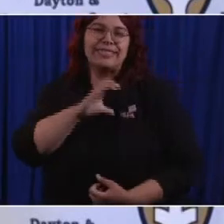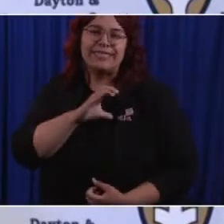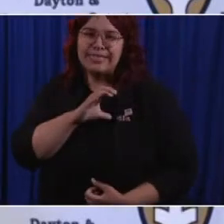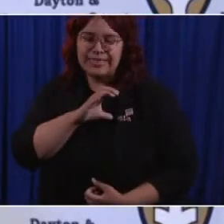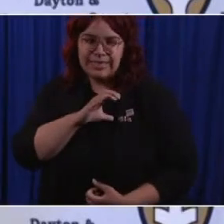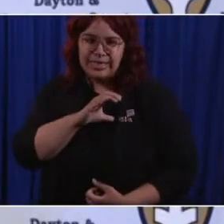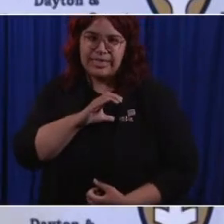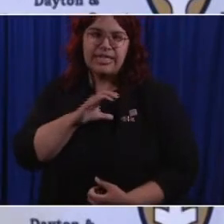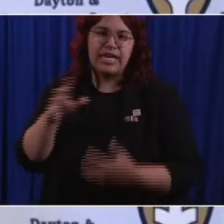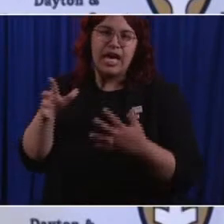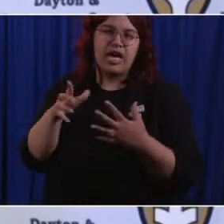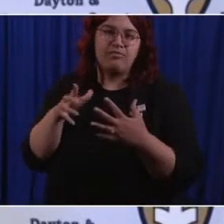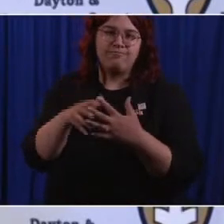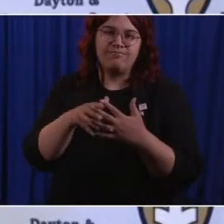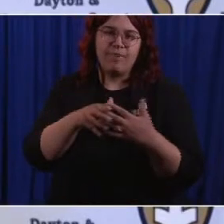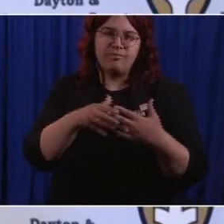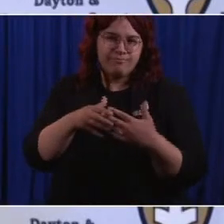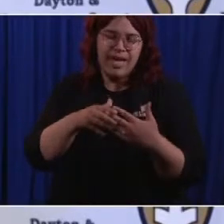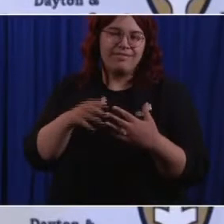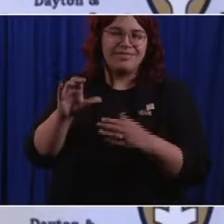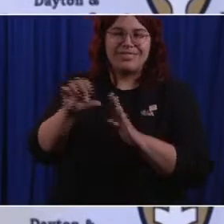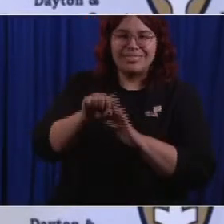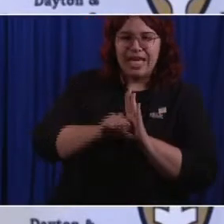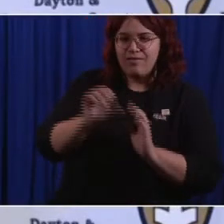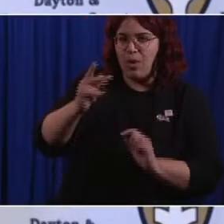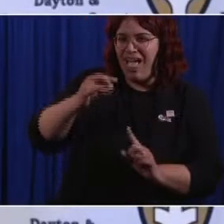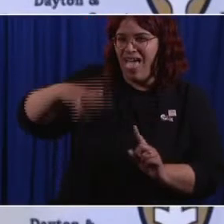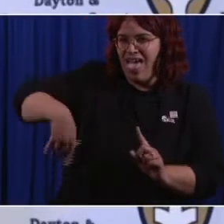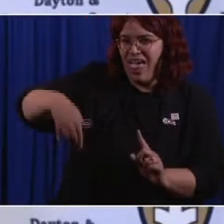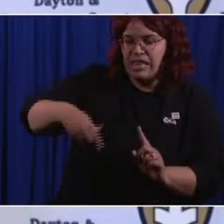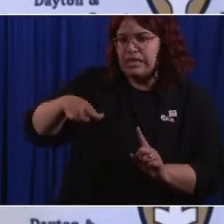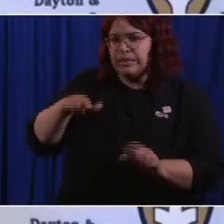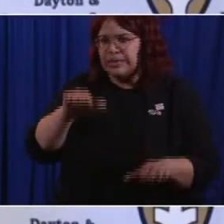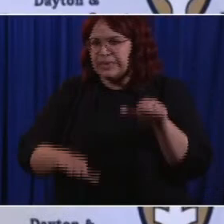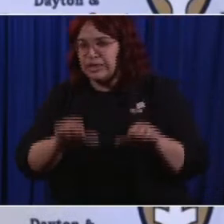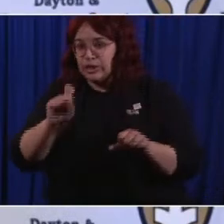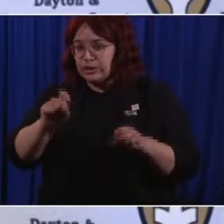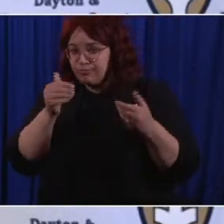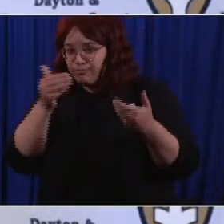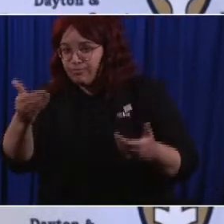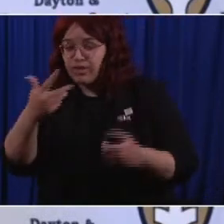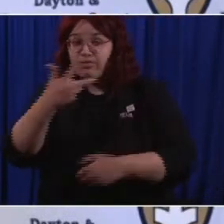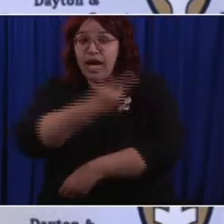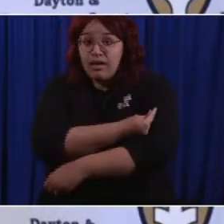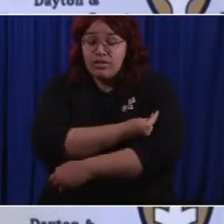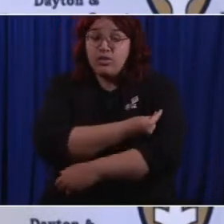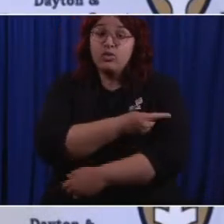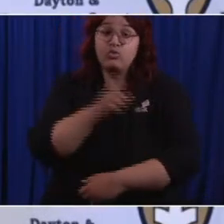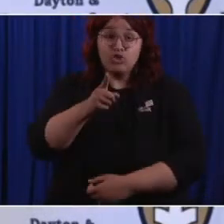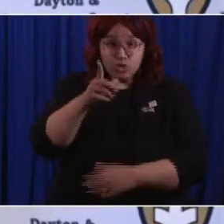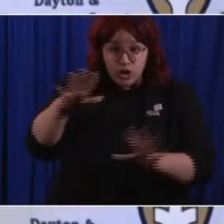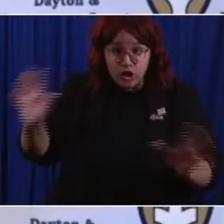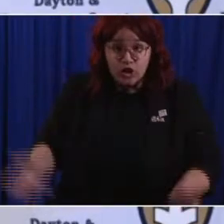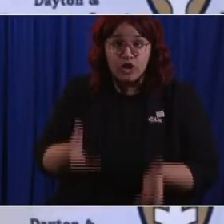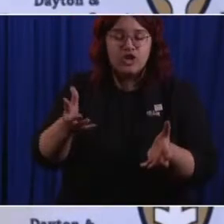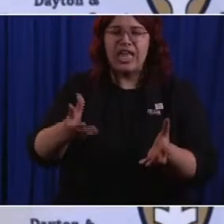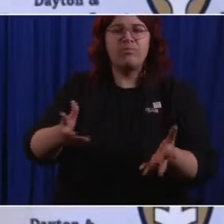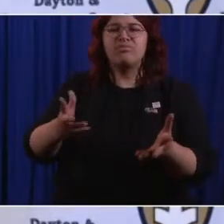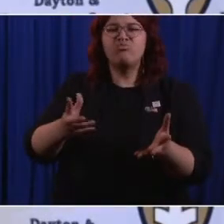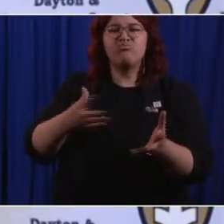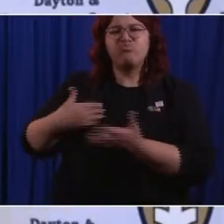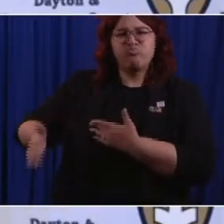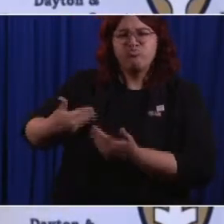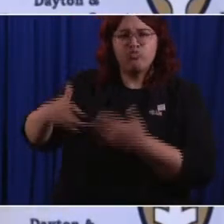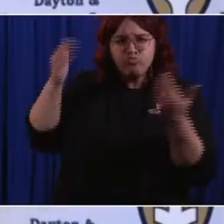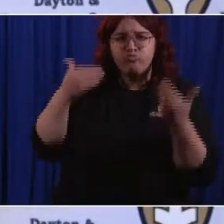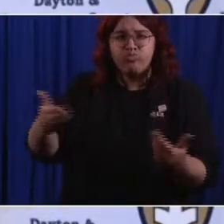the COVID vaccine, and any words of encouragement for you to have them step forward to get the vaccine if they can. Yeah,